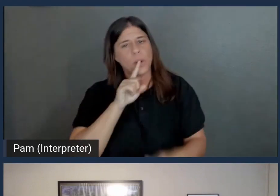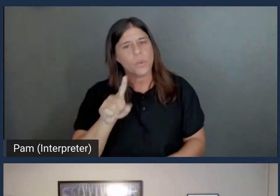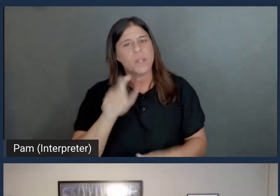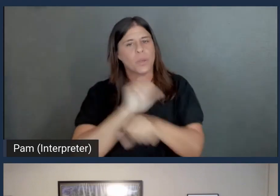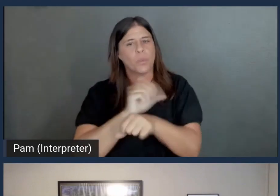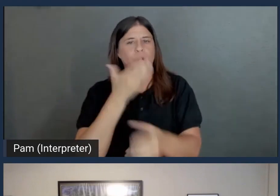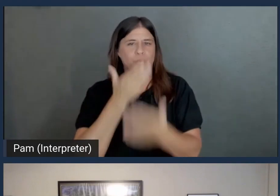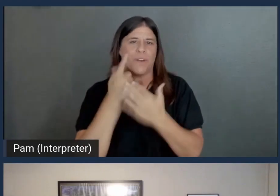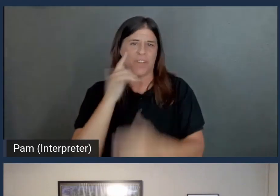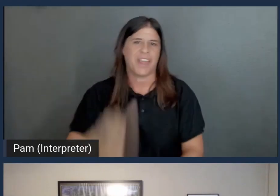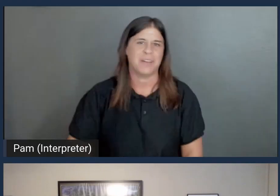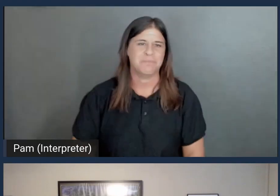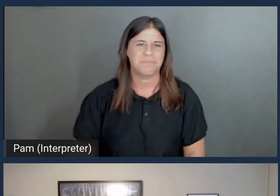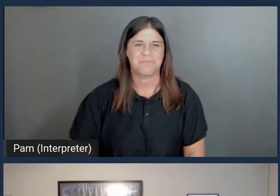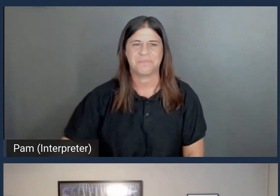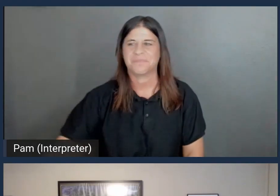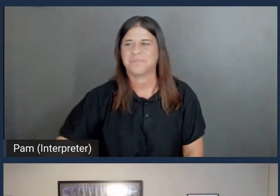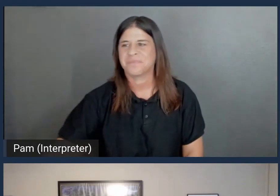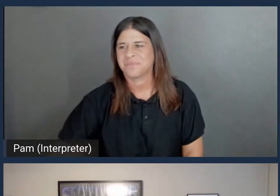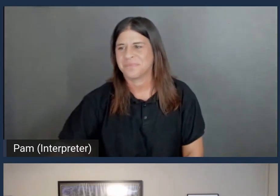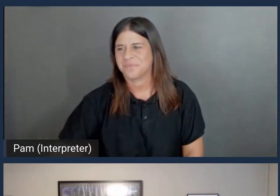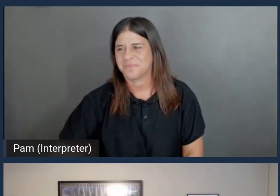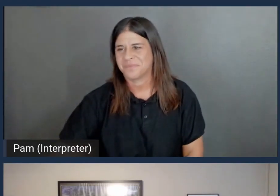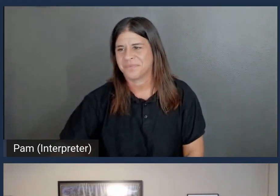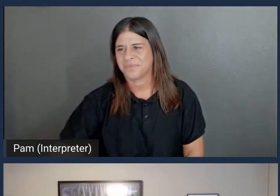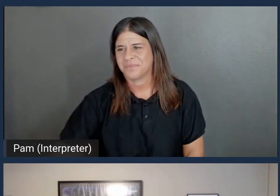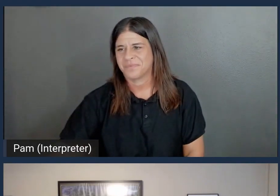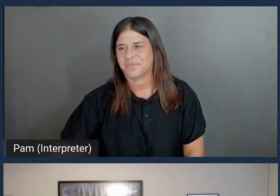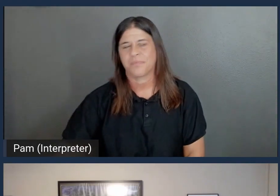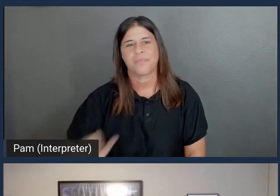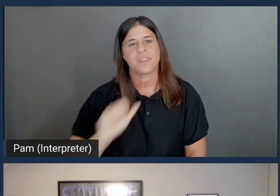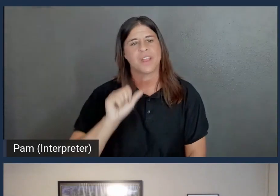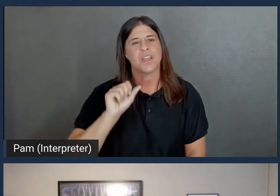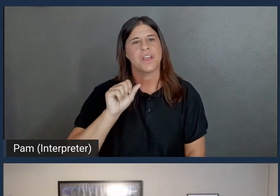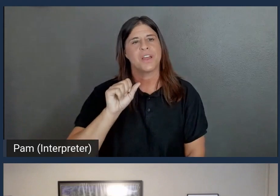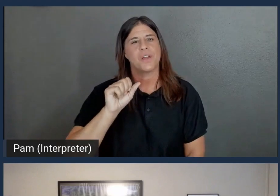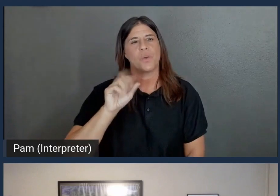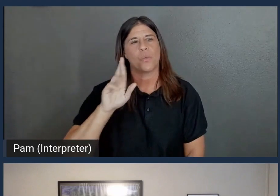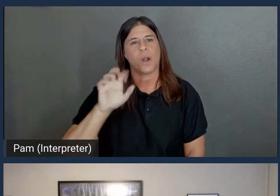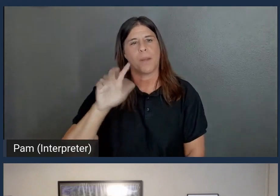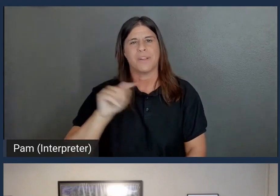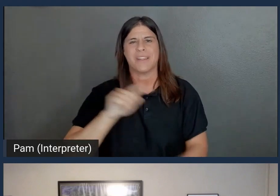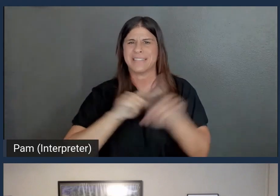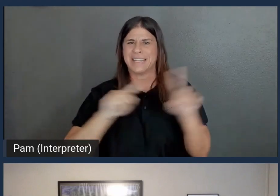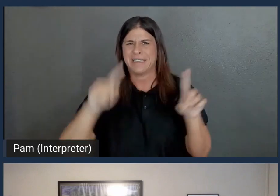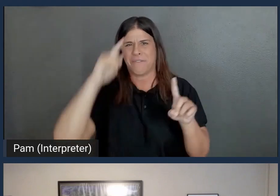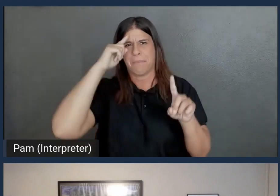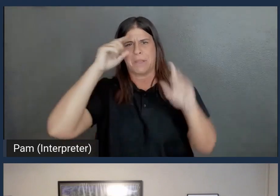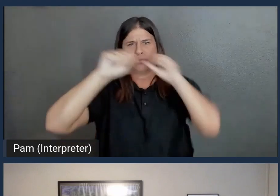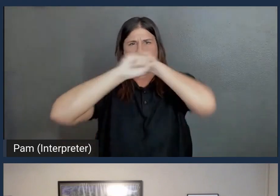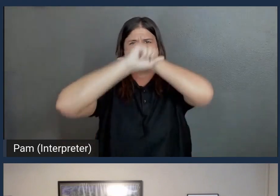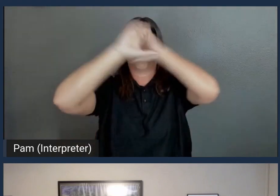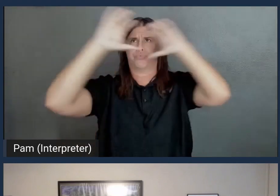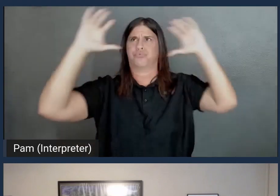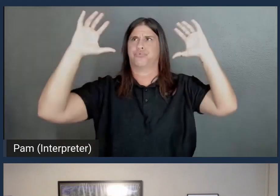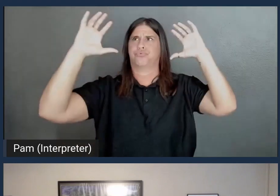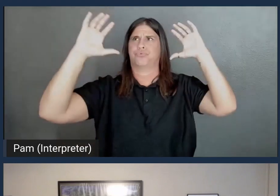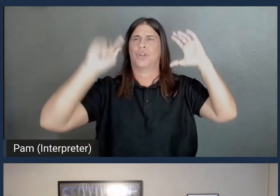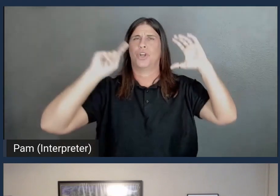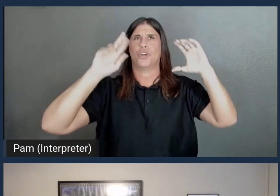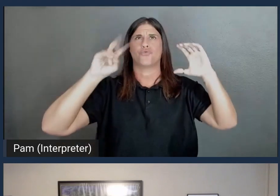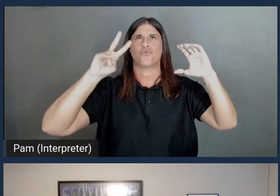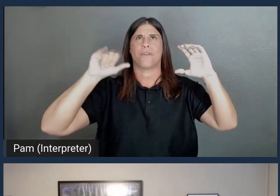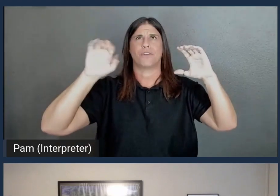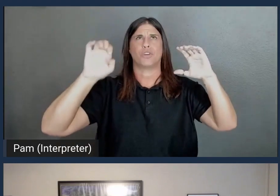for this. Yeah, so, and I think that's a very different mental model that this visualization of traversing